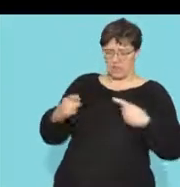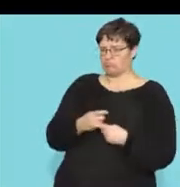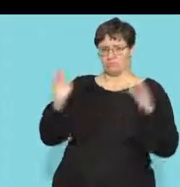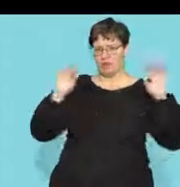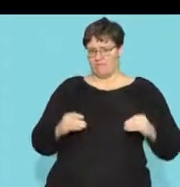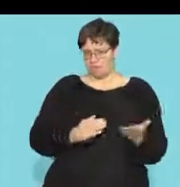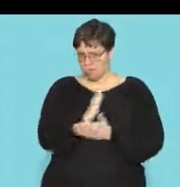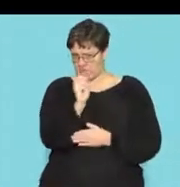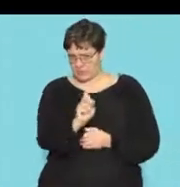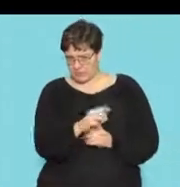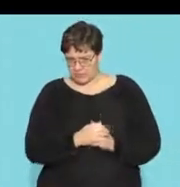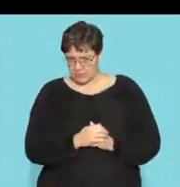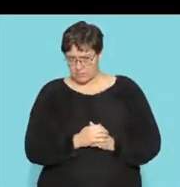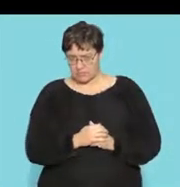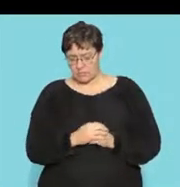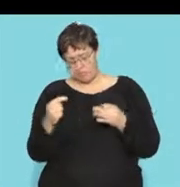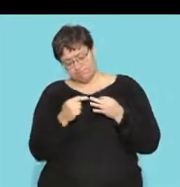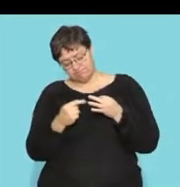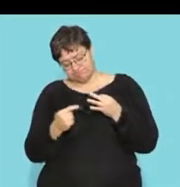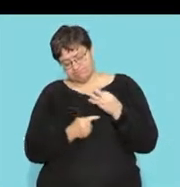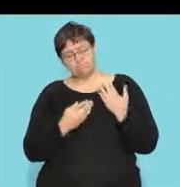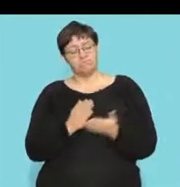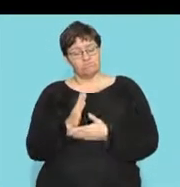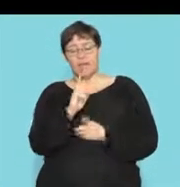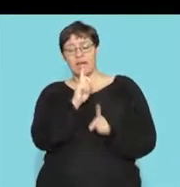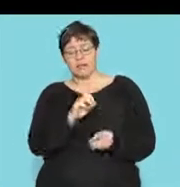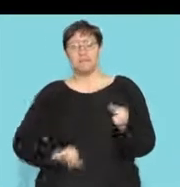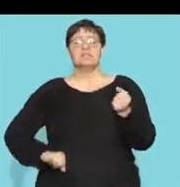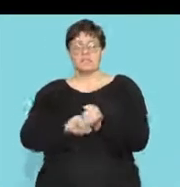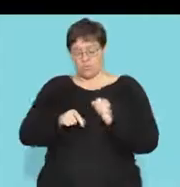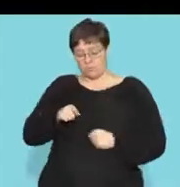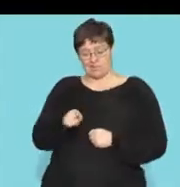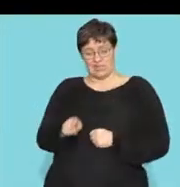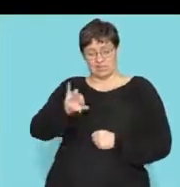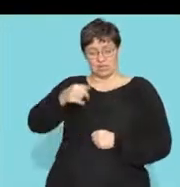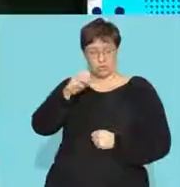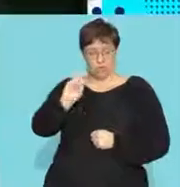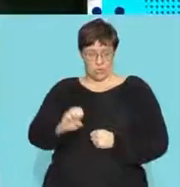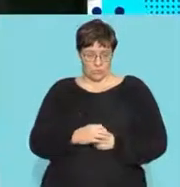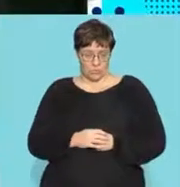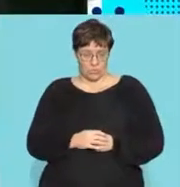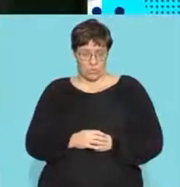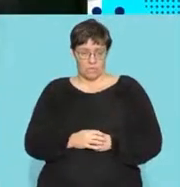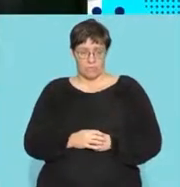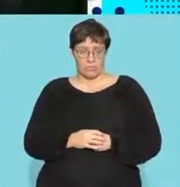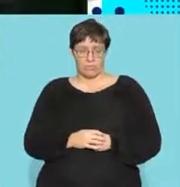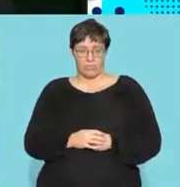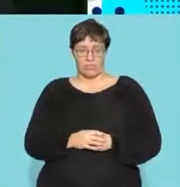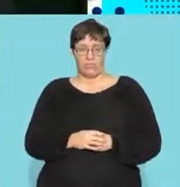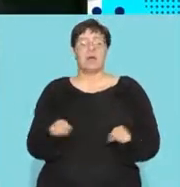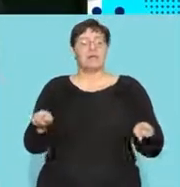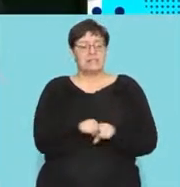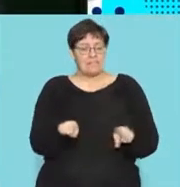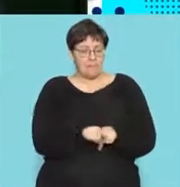these answers that we are giving are in support of Joe. However, there's also